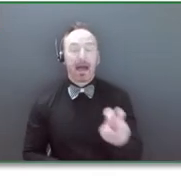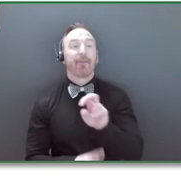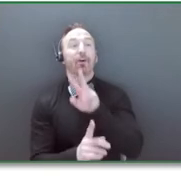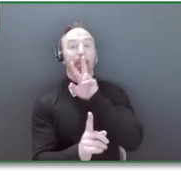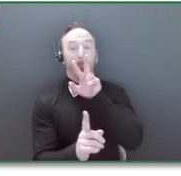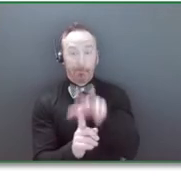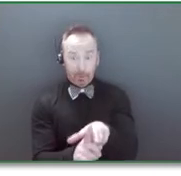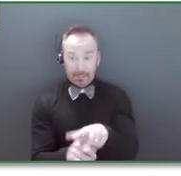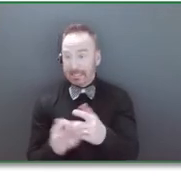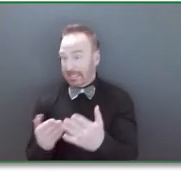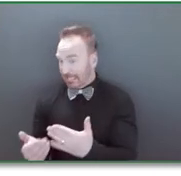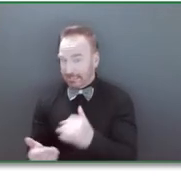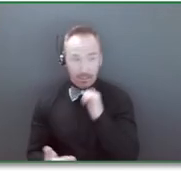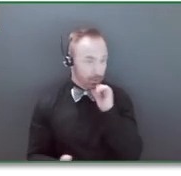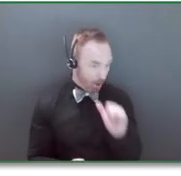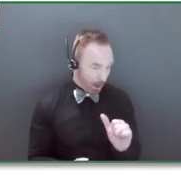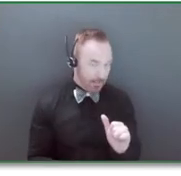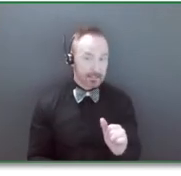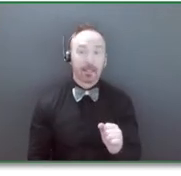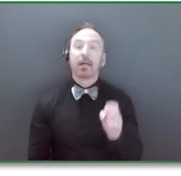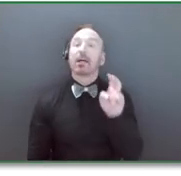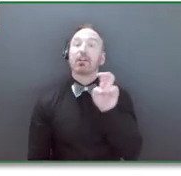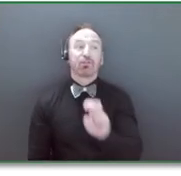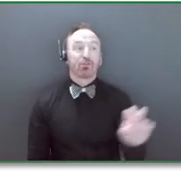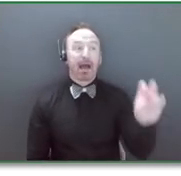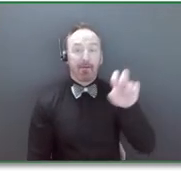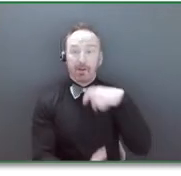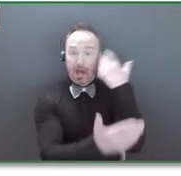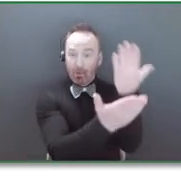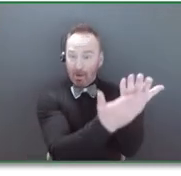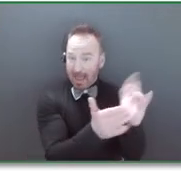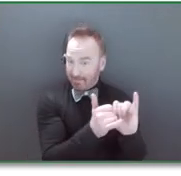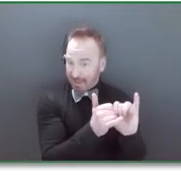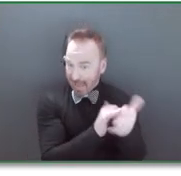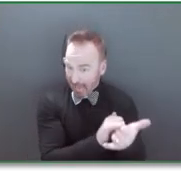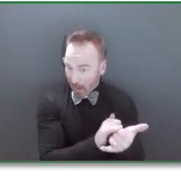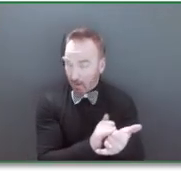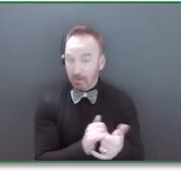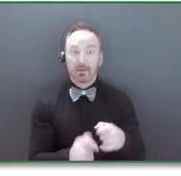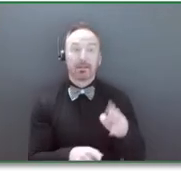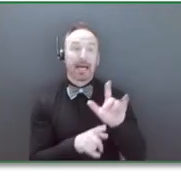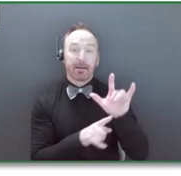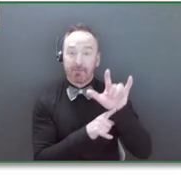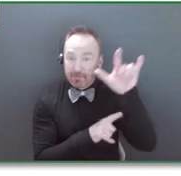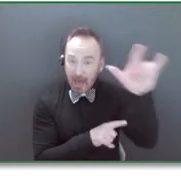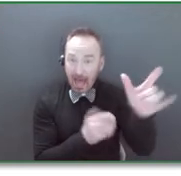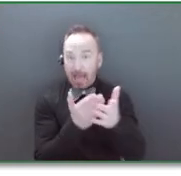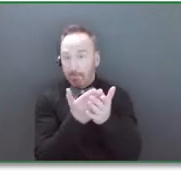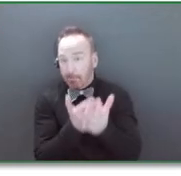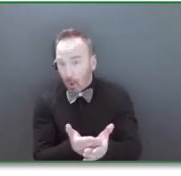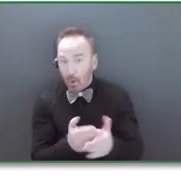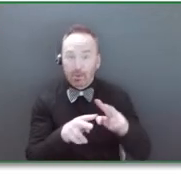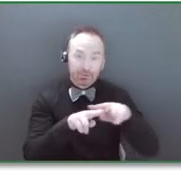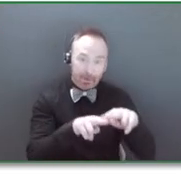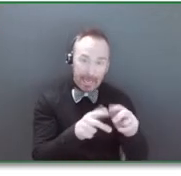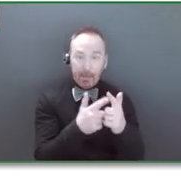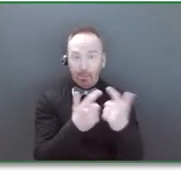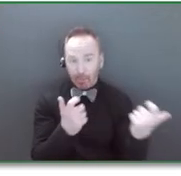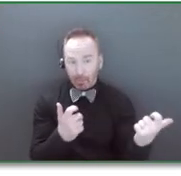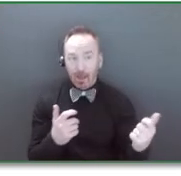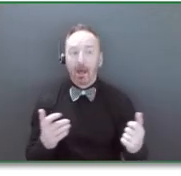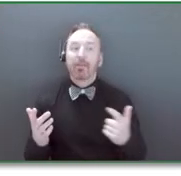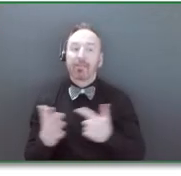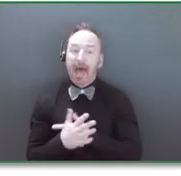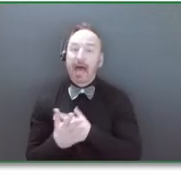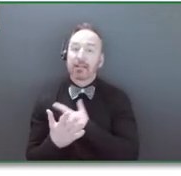to the destination, then multi-sensory experiences at the destination. At each stage of the chain, there is a service